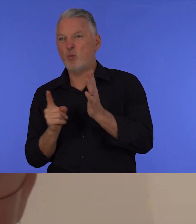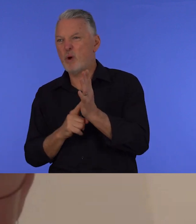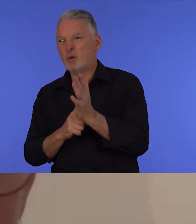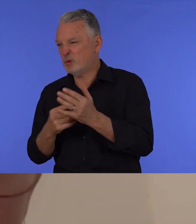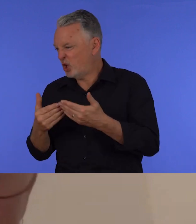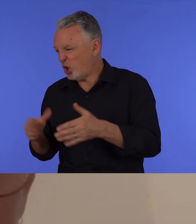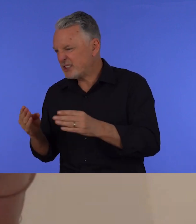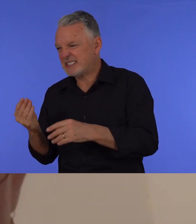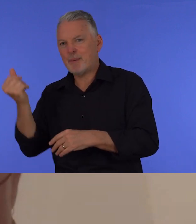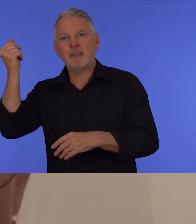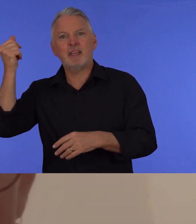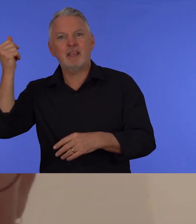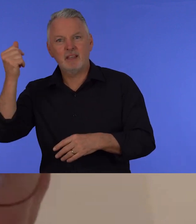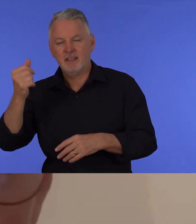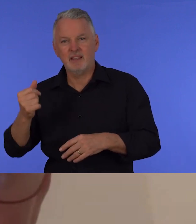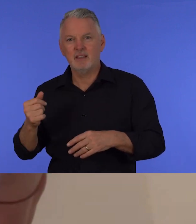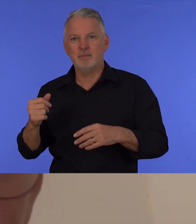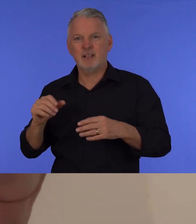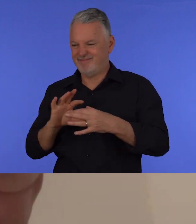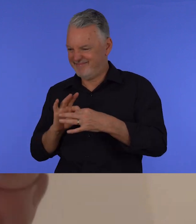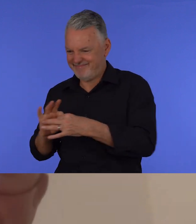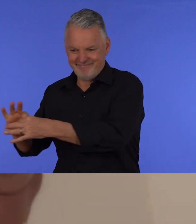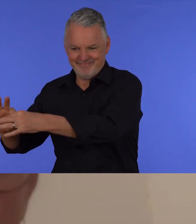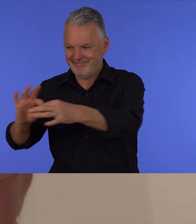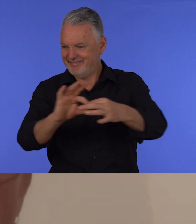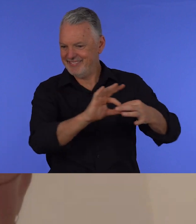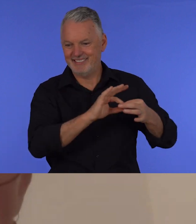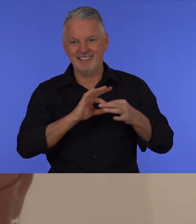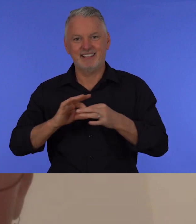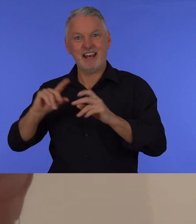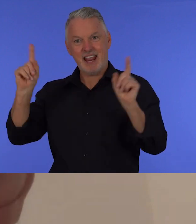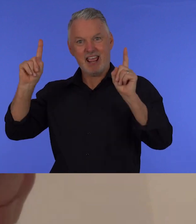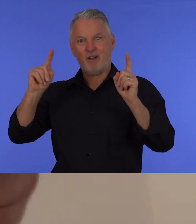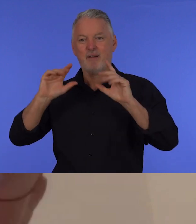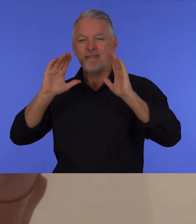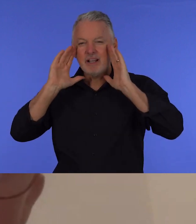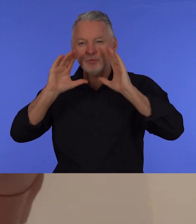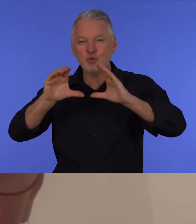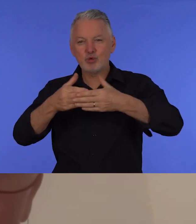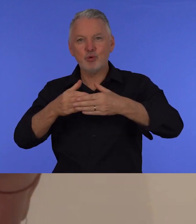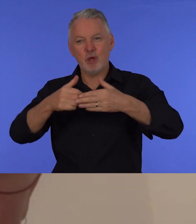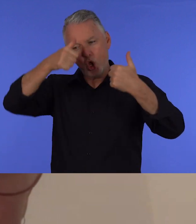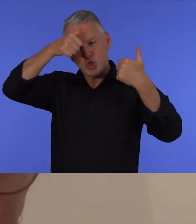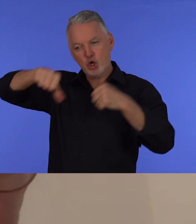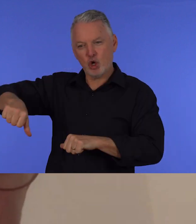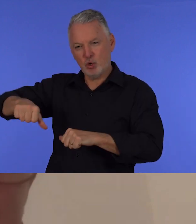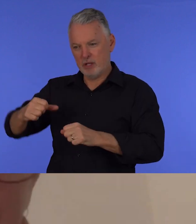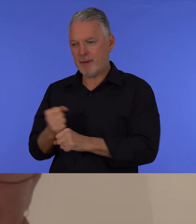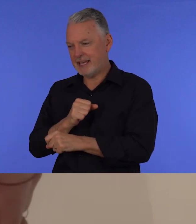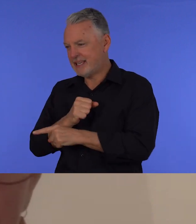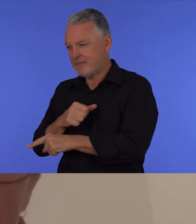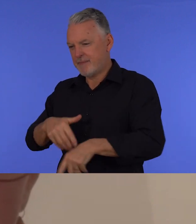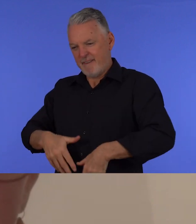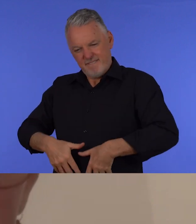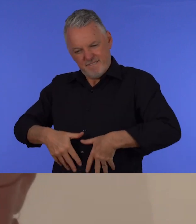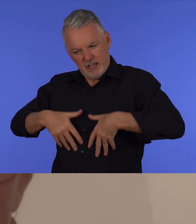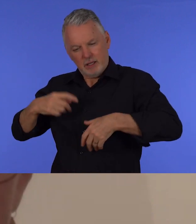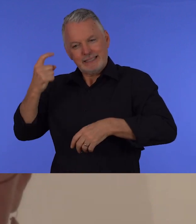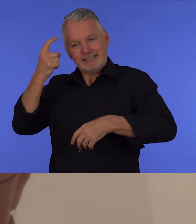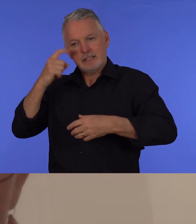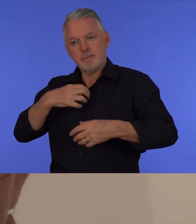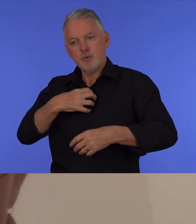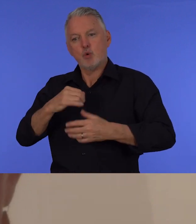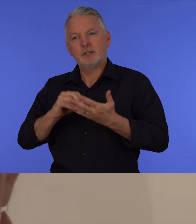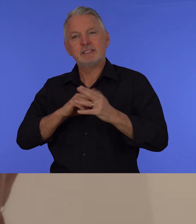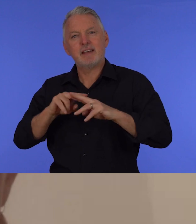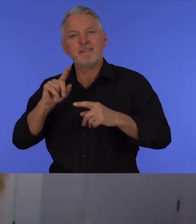know someone's found Will's whatever it was? So, again, that being known locally is adding to his